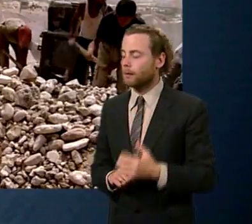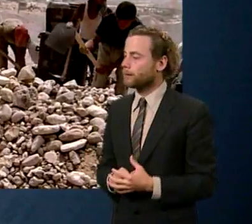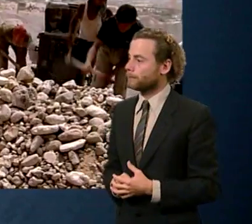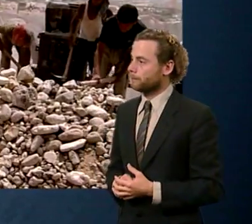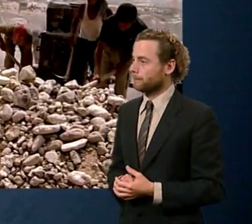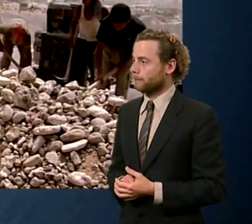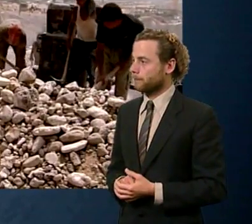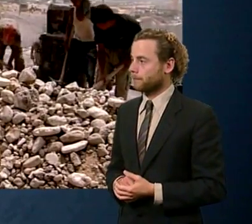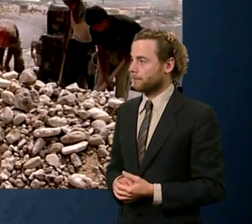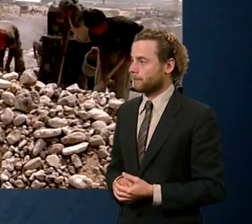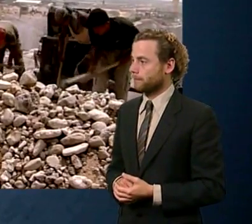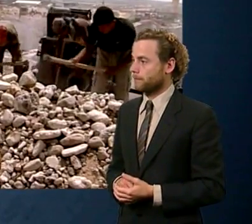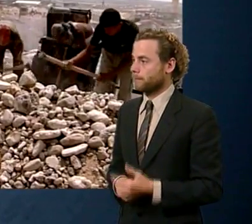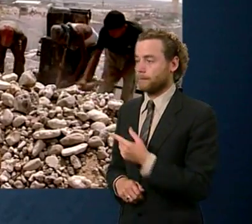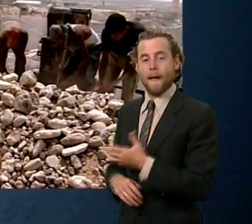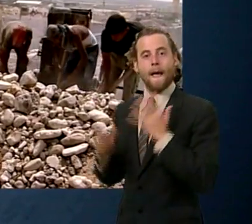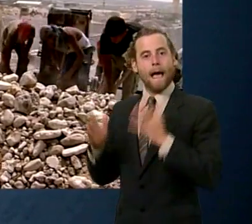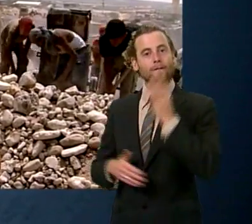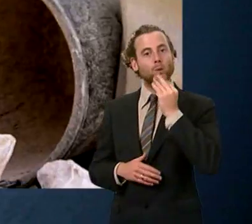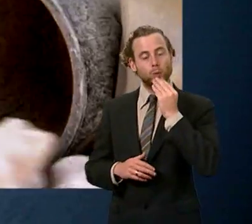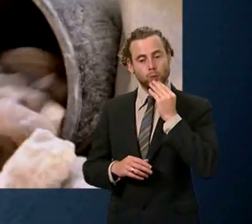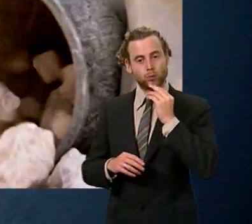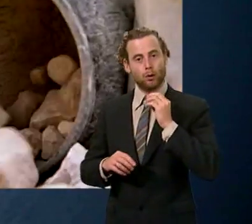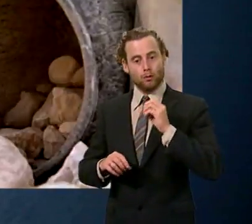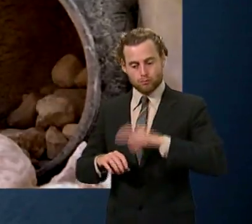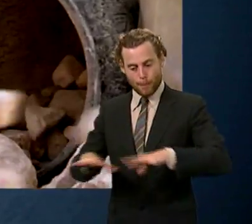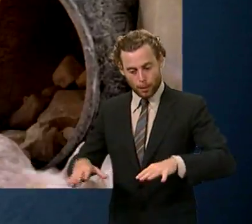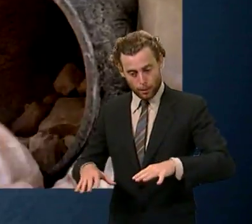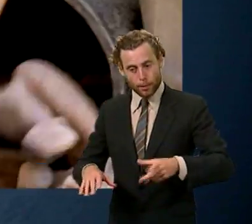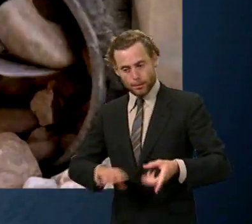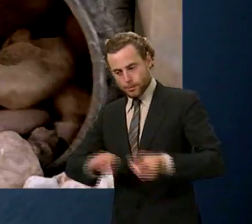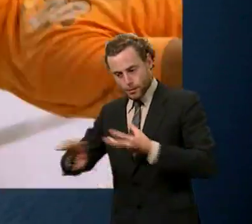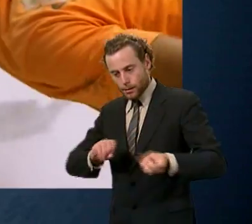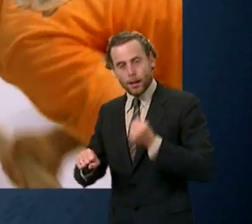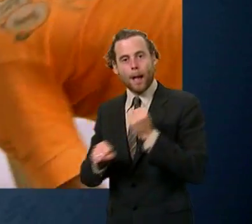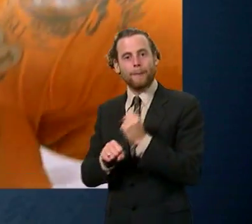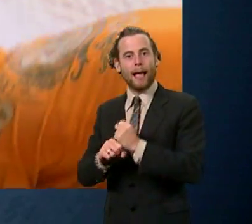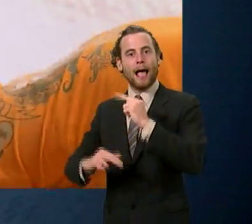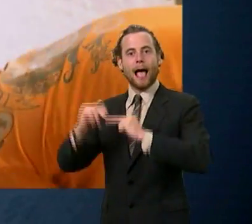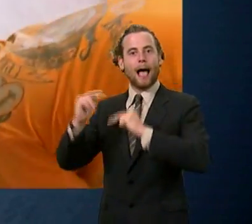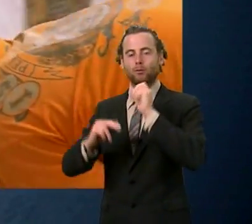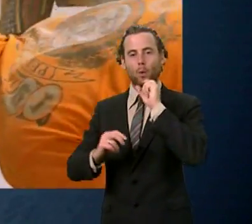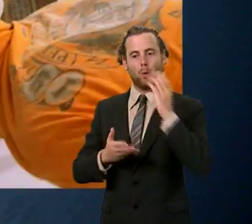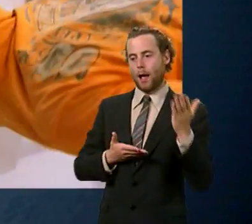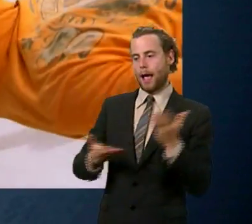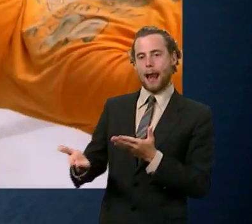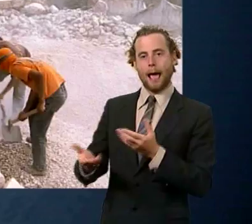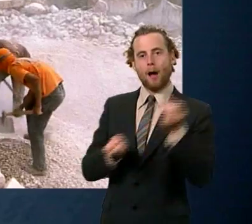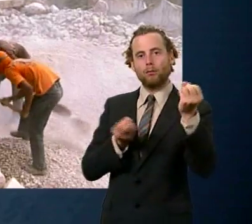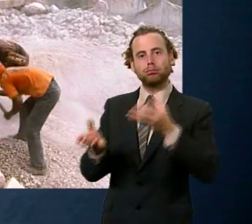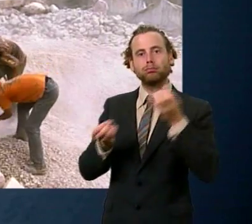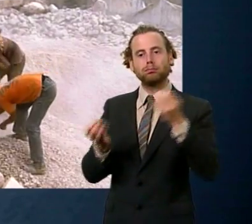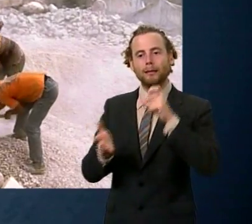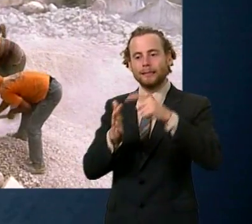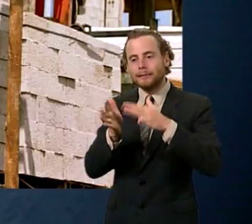People are forced to recycle rubble to rebuild houses. Israel allows in hardly any cement and steel, in case they're used to